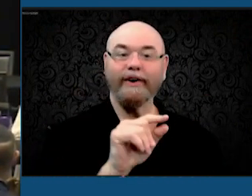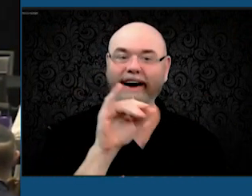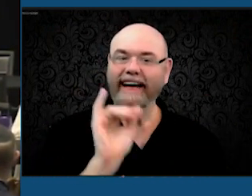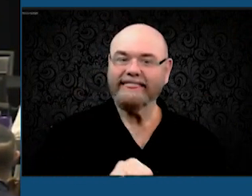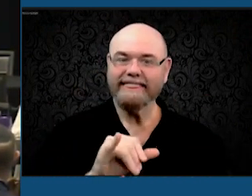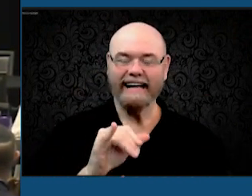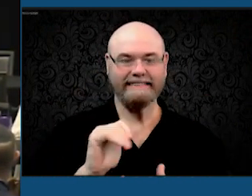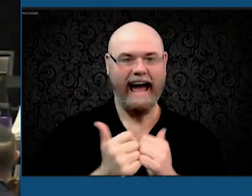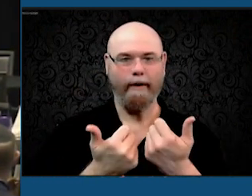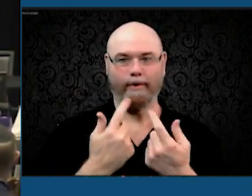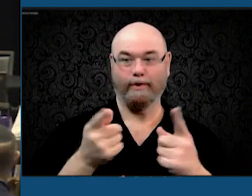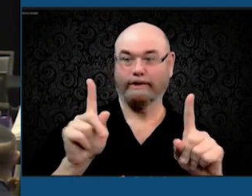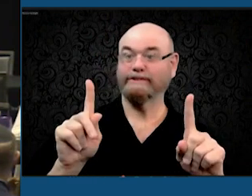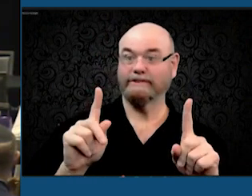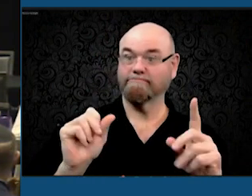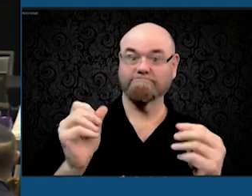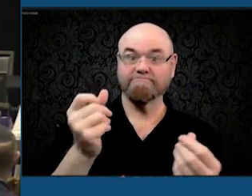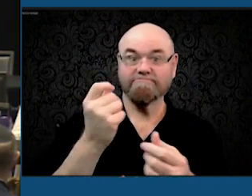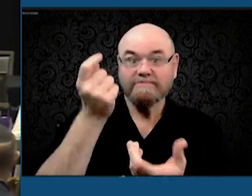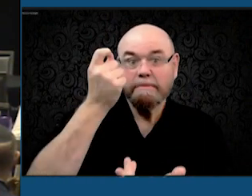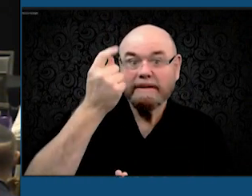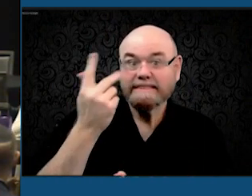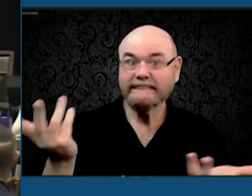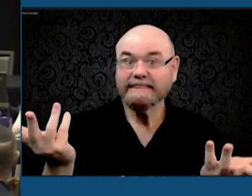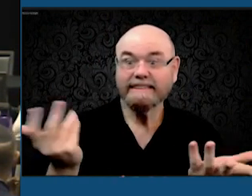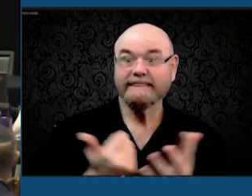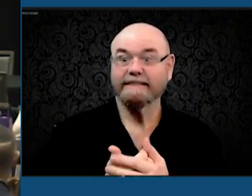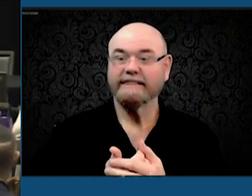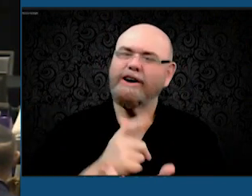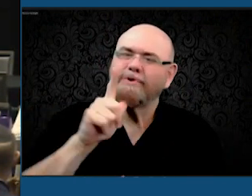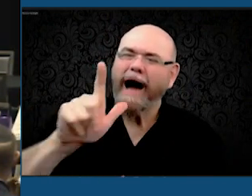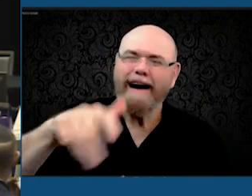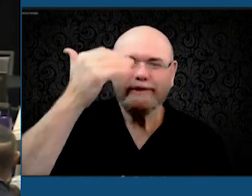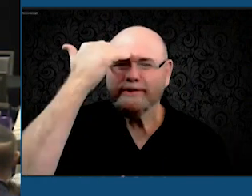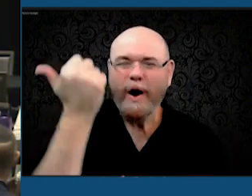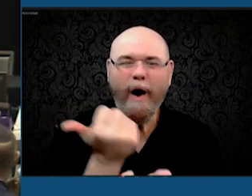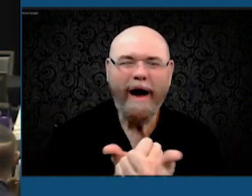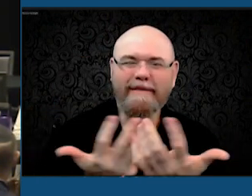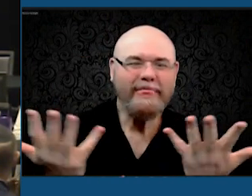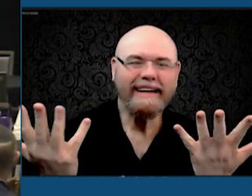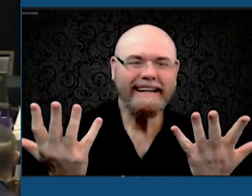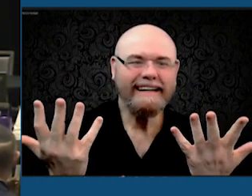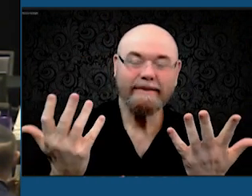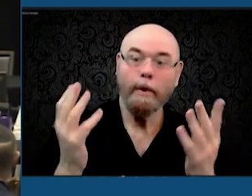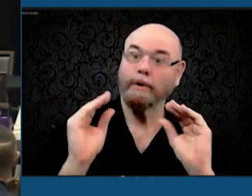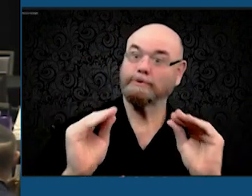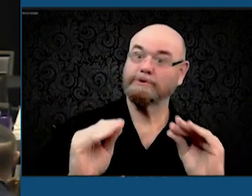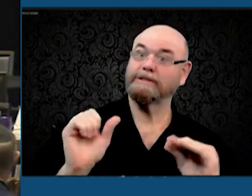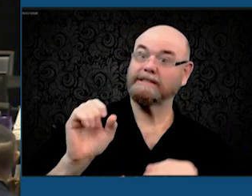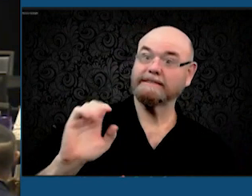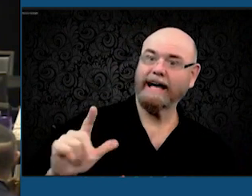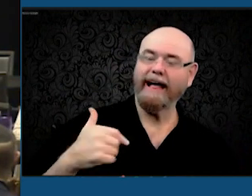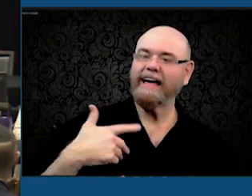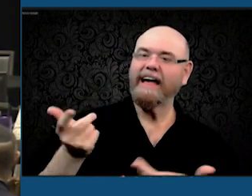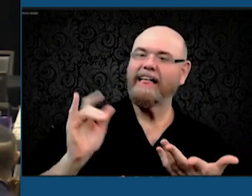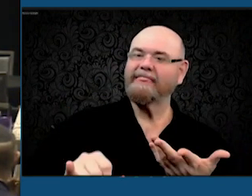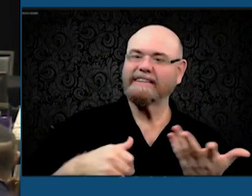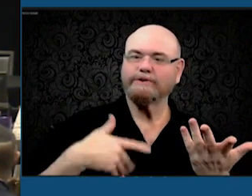people? This is why you don't have to be the knower of everything when you teach social and emotional learning. You just got to be the listener. You got to be